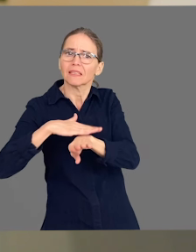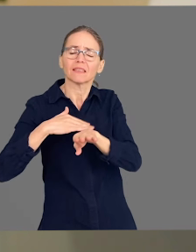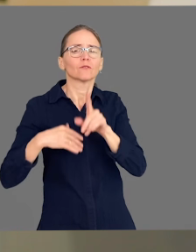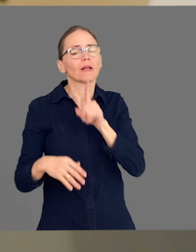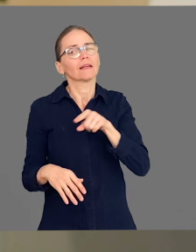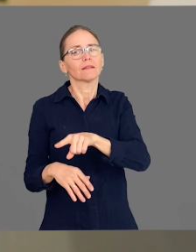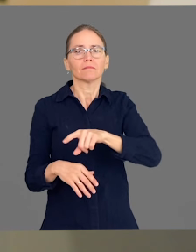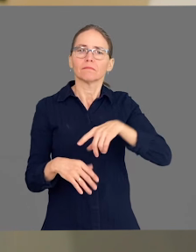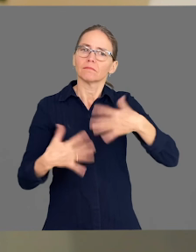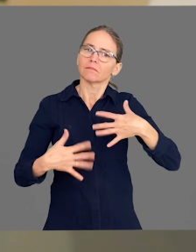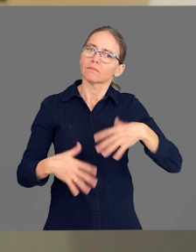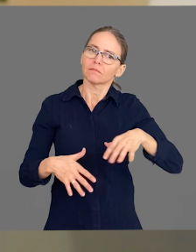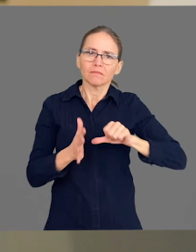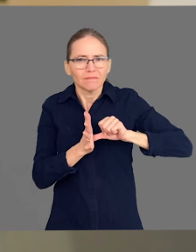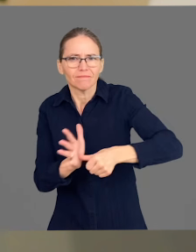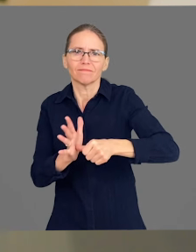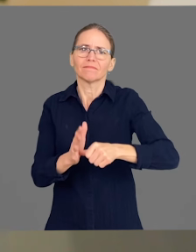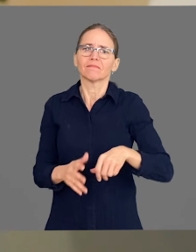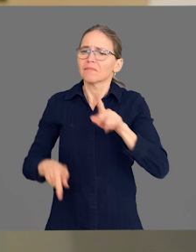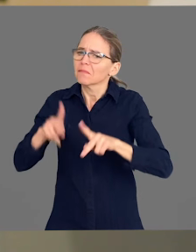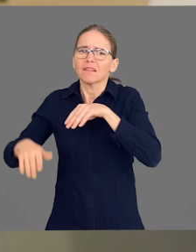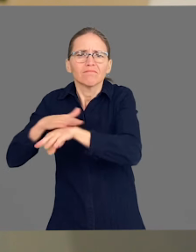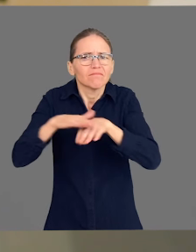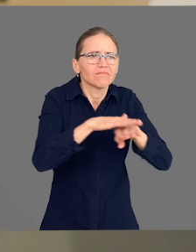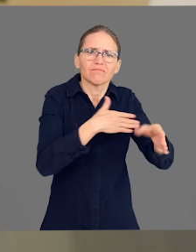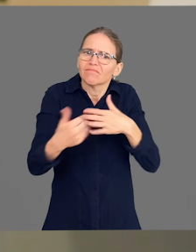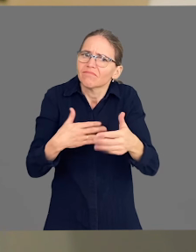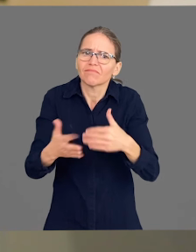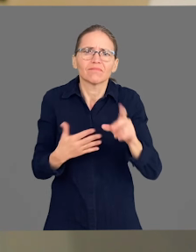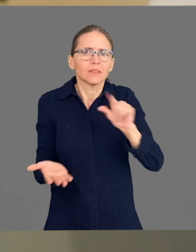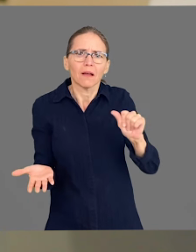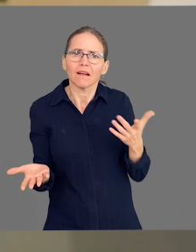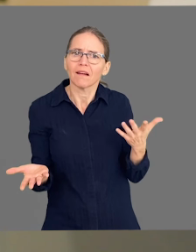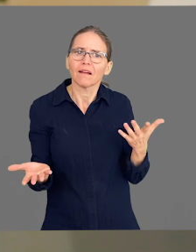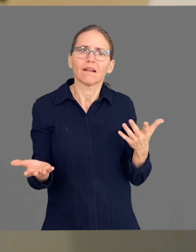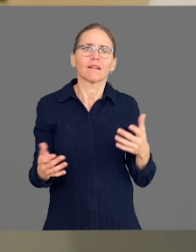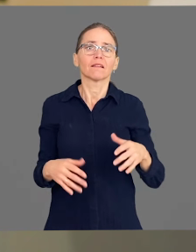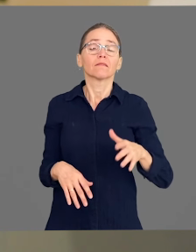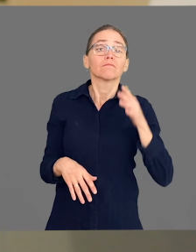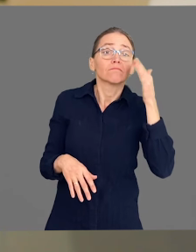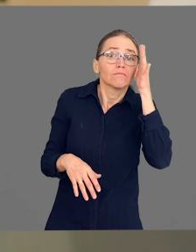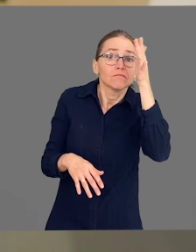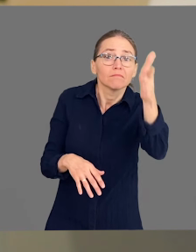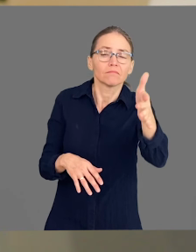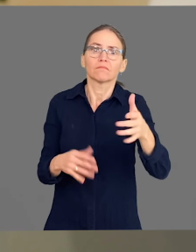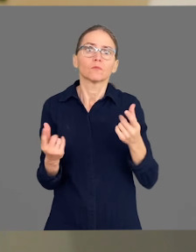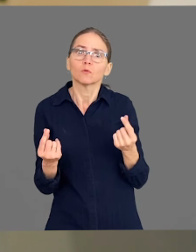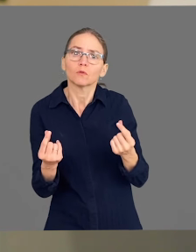hurdles and barriers for people with any disability. And I think that the next steps really need